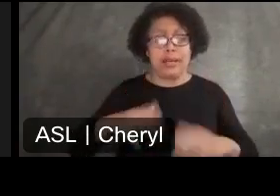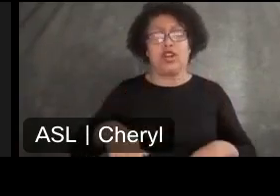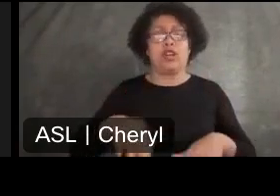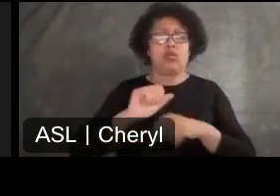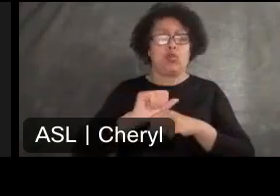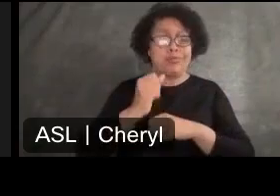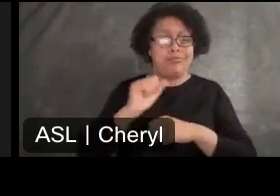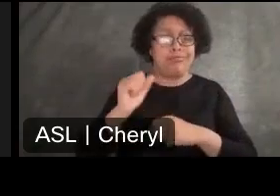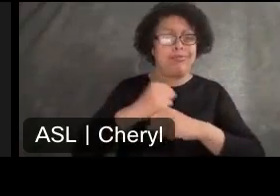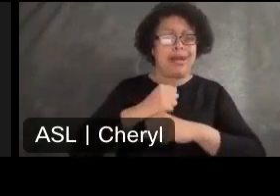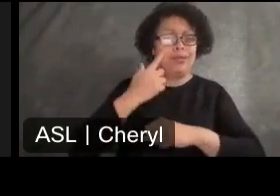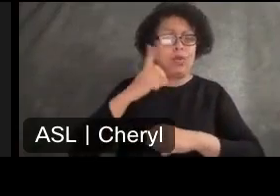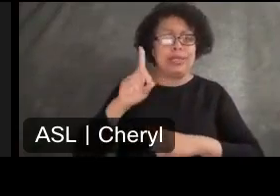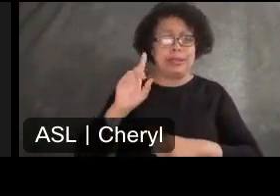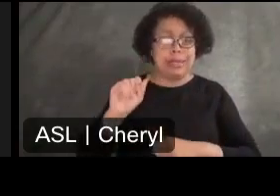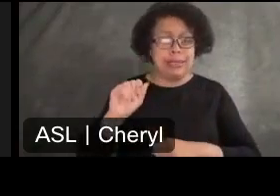transformative justice.